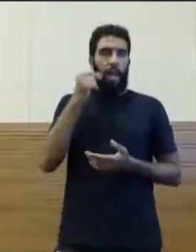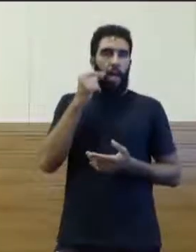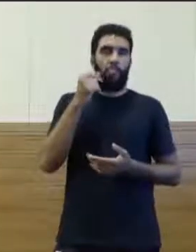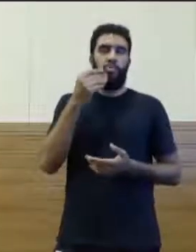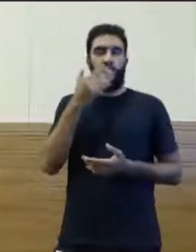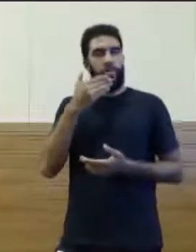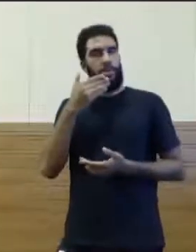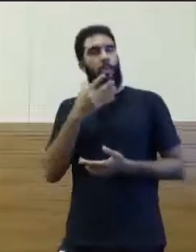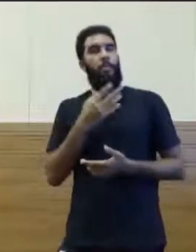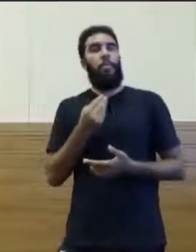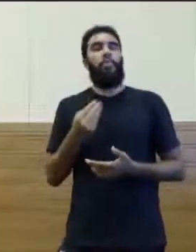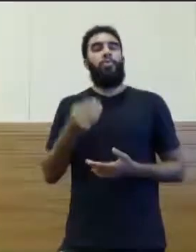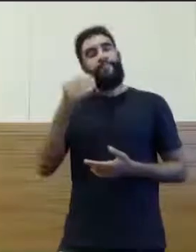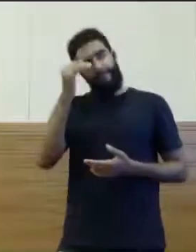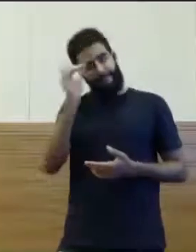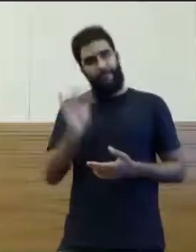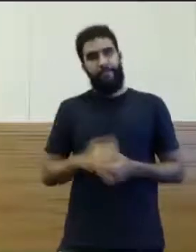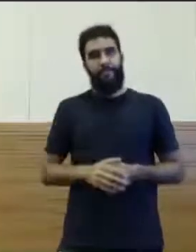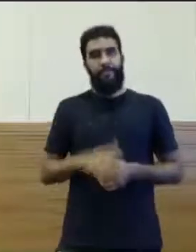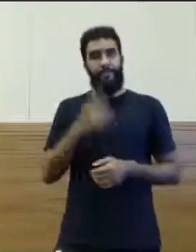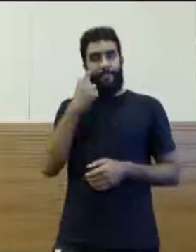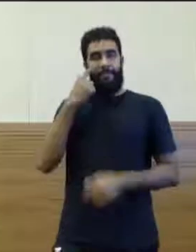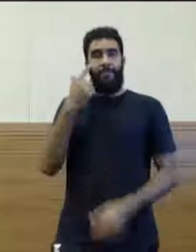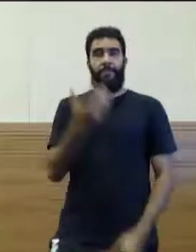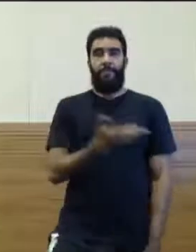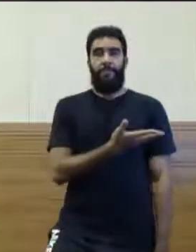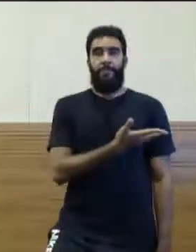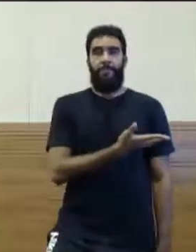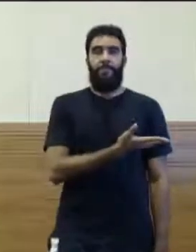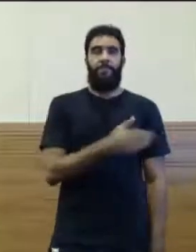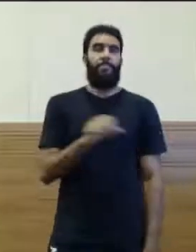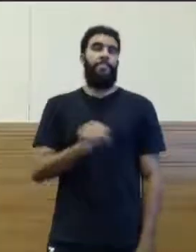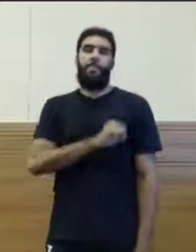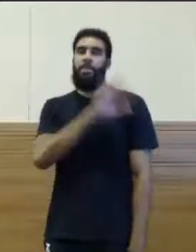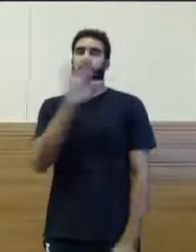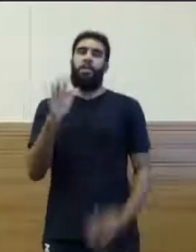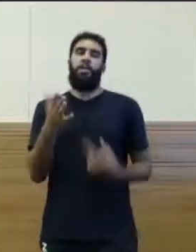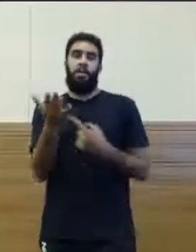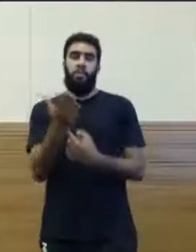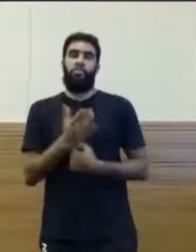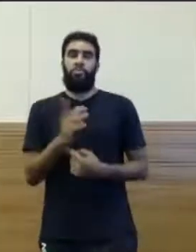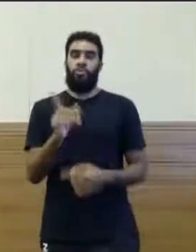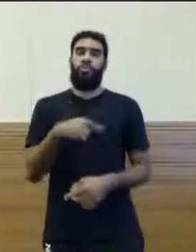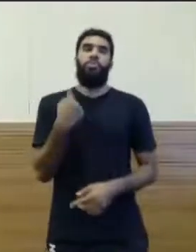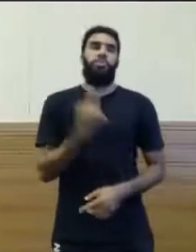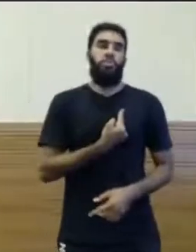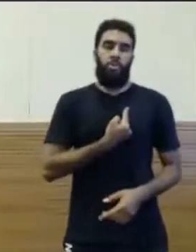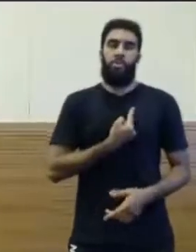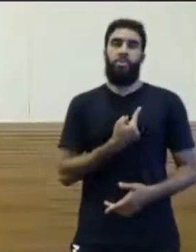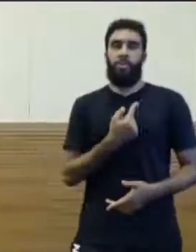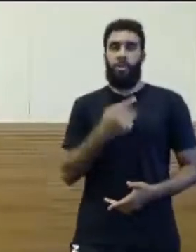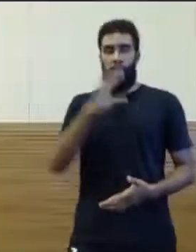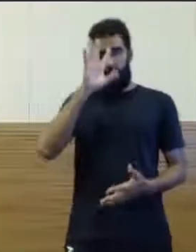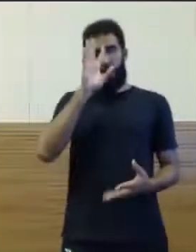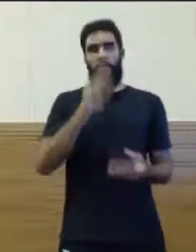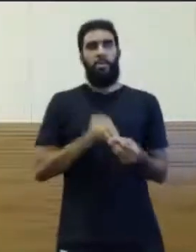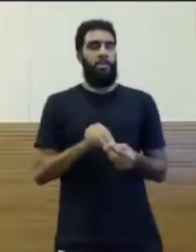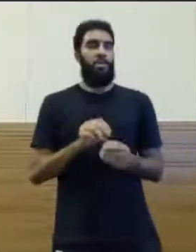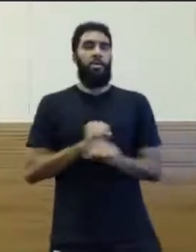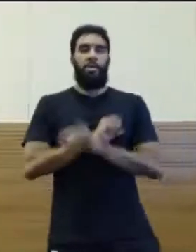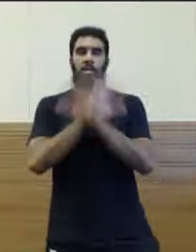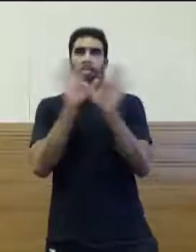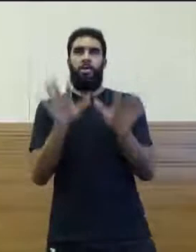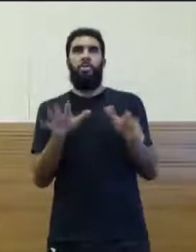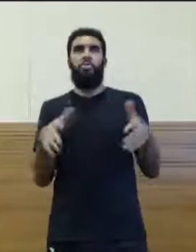fat, salt. And then you see clear examples that helped us a lot in this